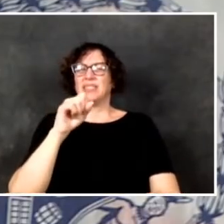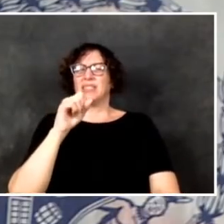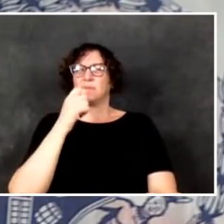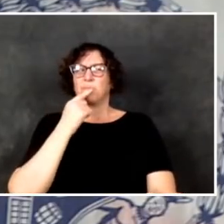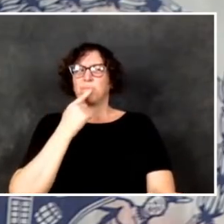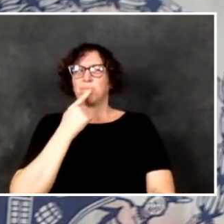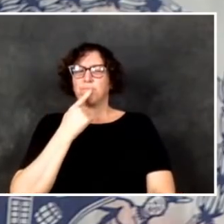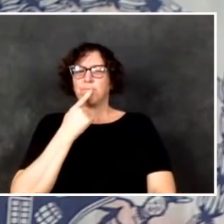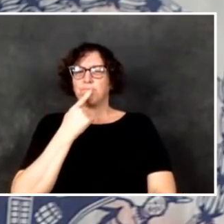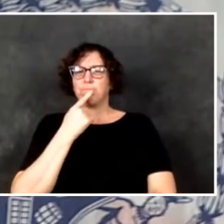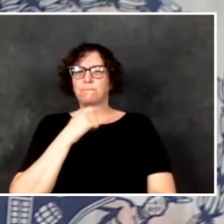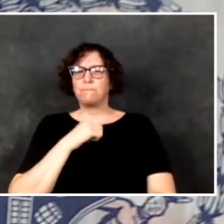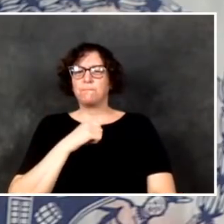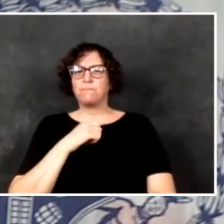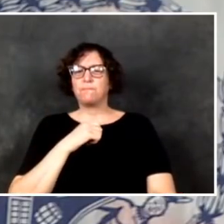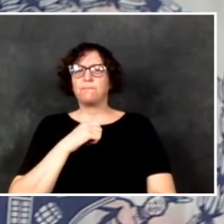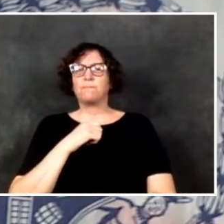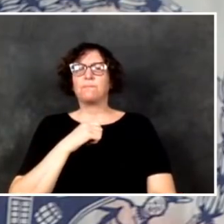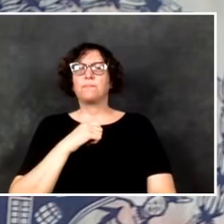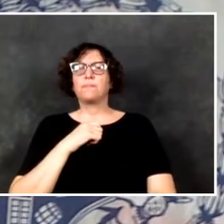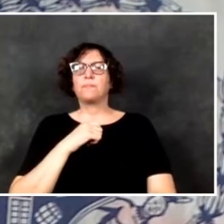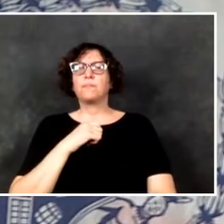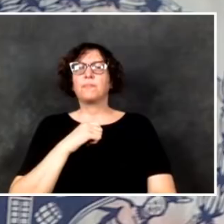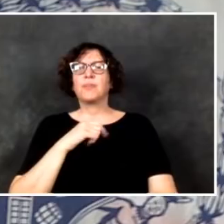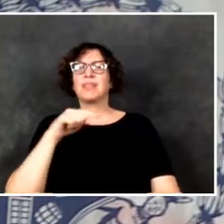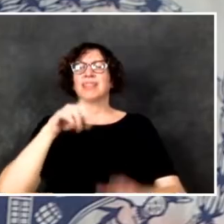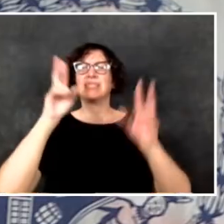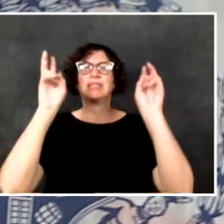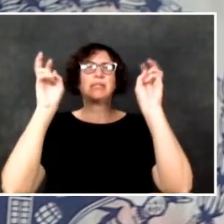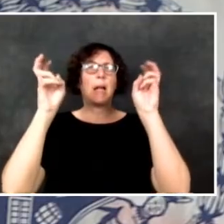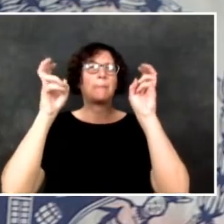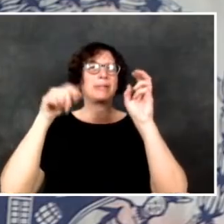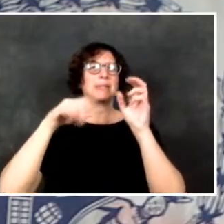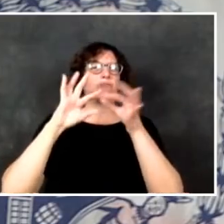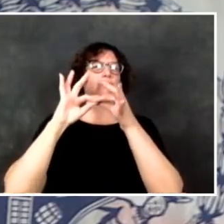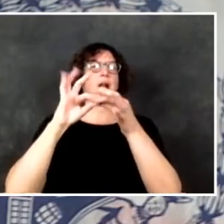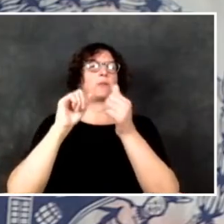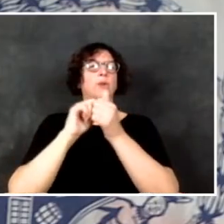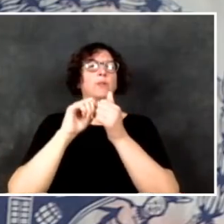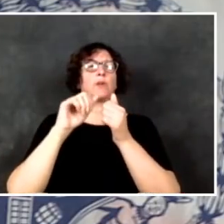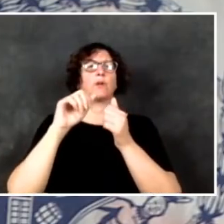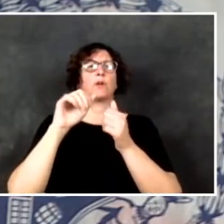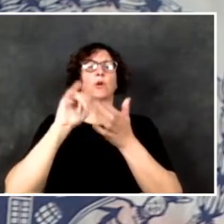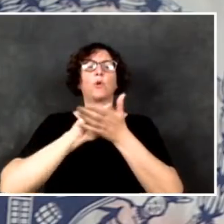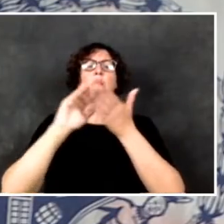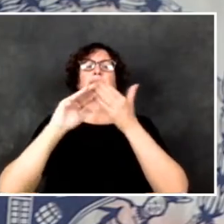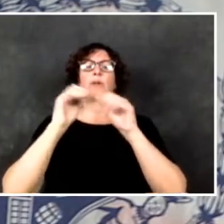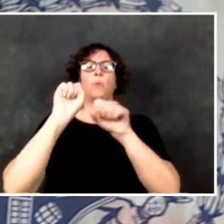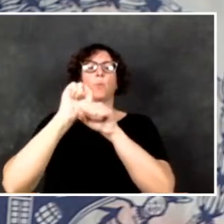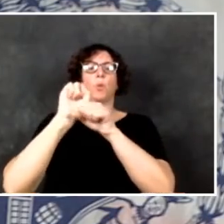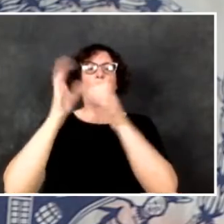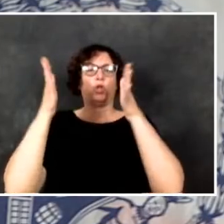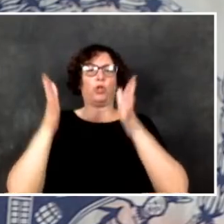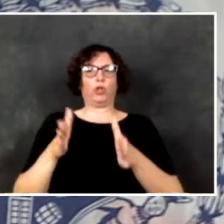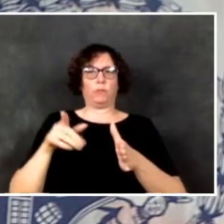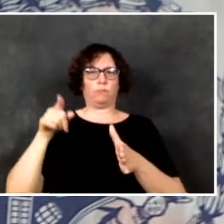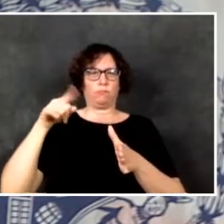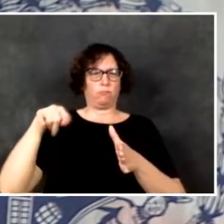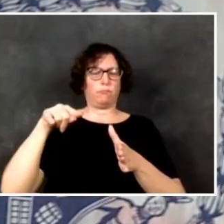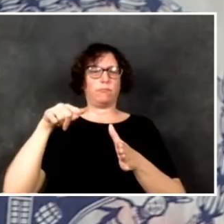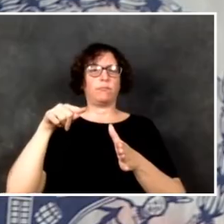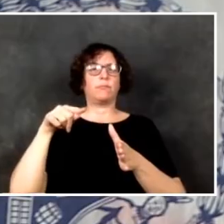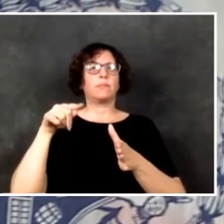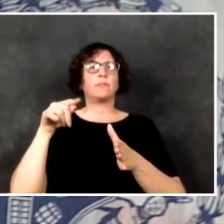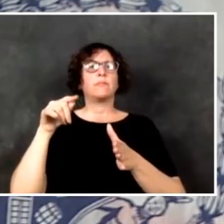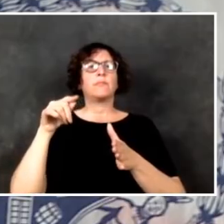So on the topic of city workers, are there any plans to institute blanket policies at all city agencies to protect essential city workers